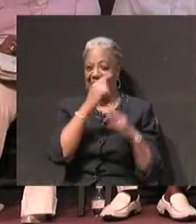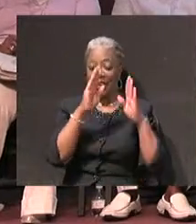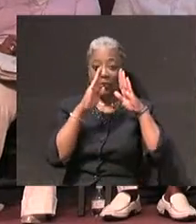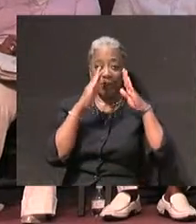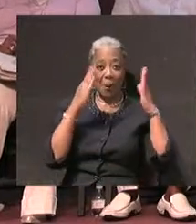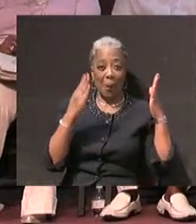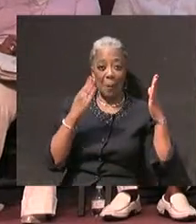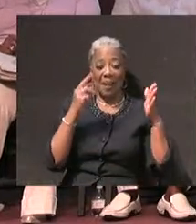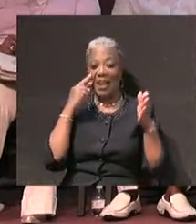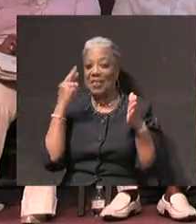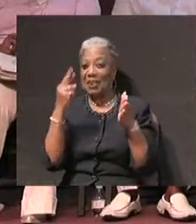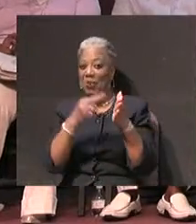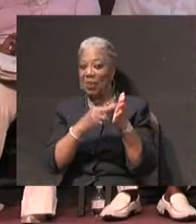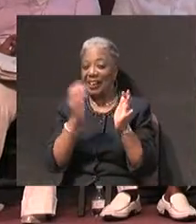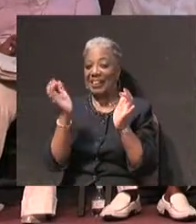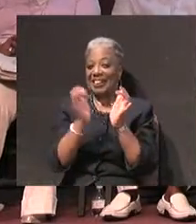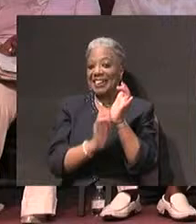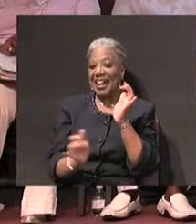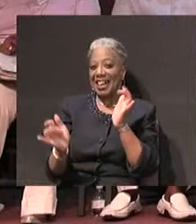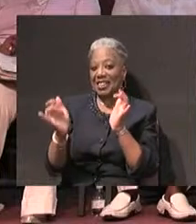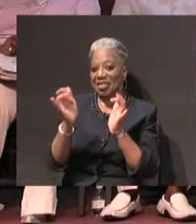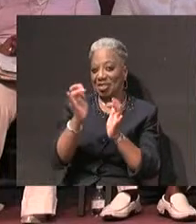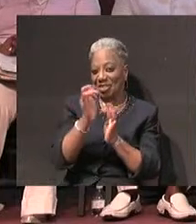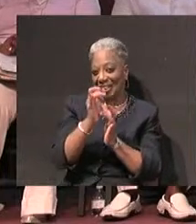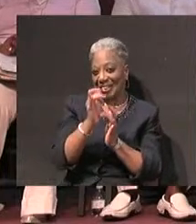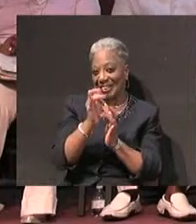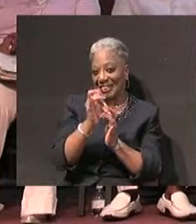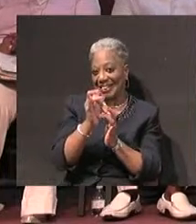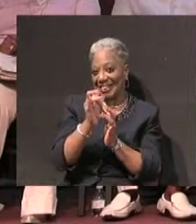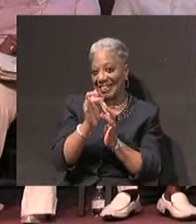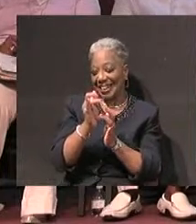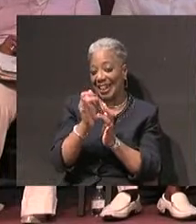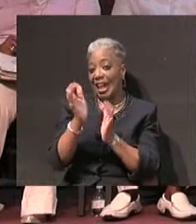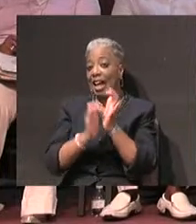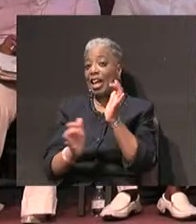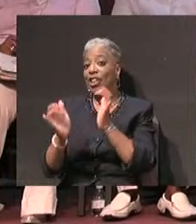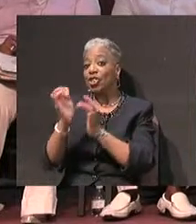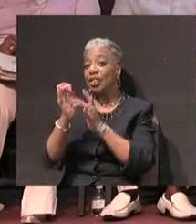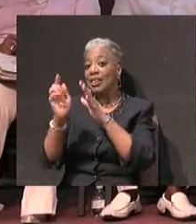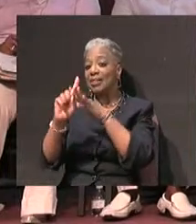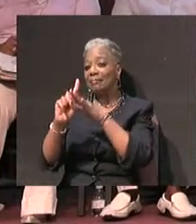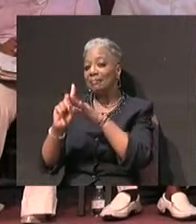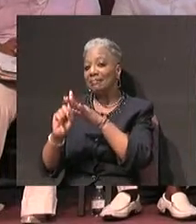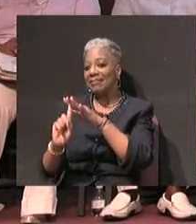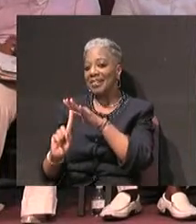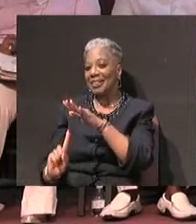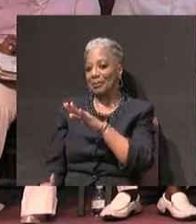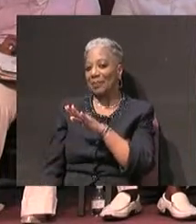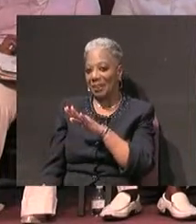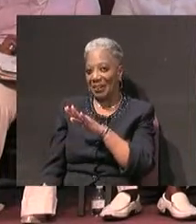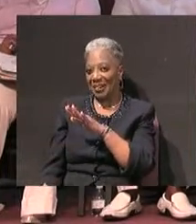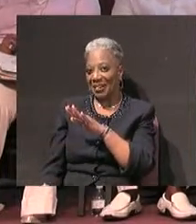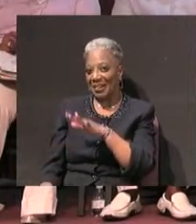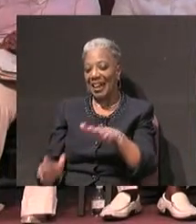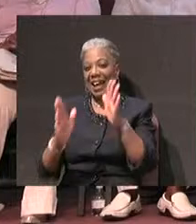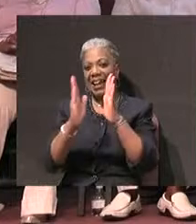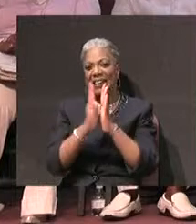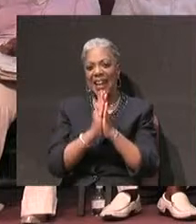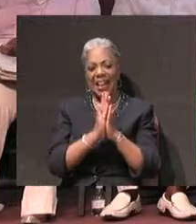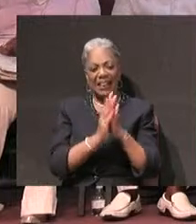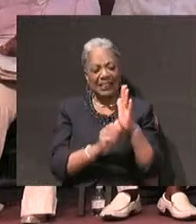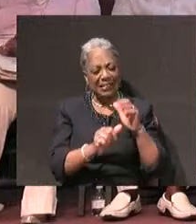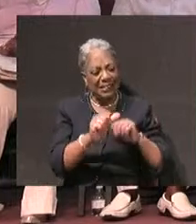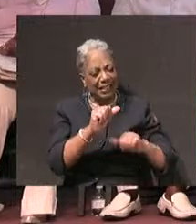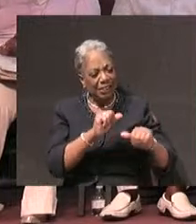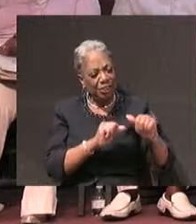he was disappeared from their sight." They asked each other, were not our